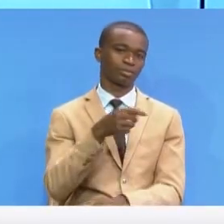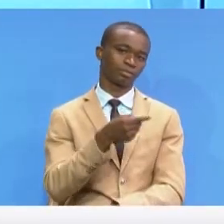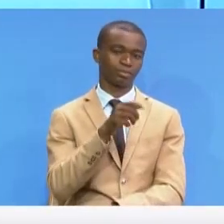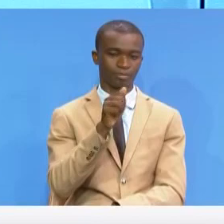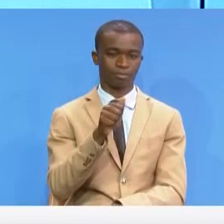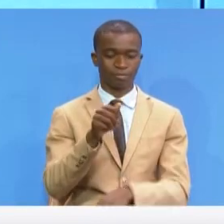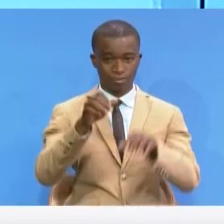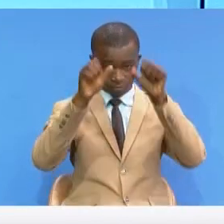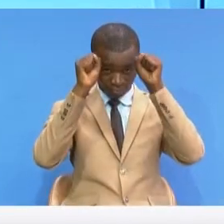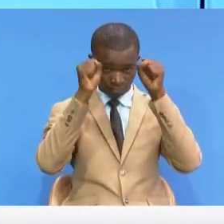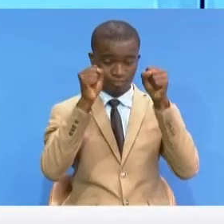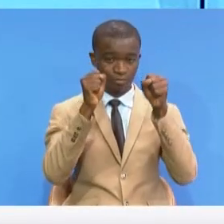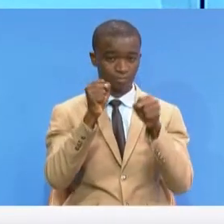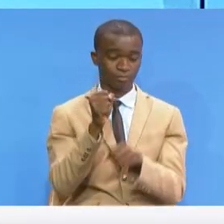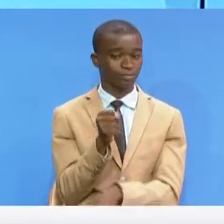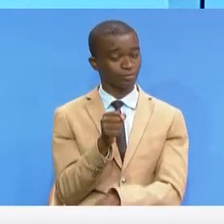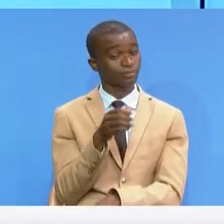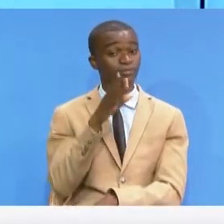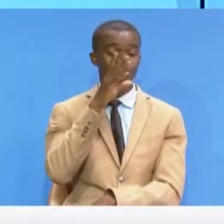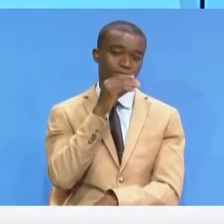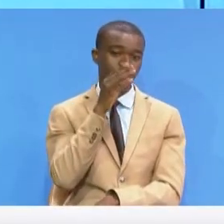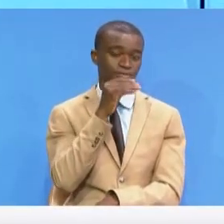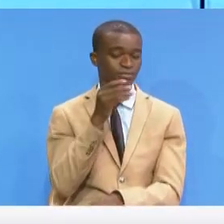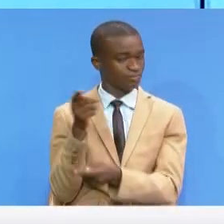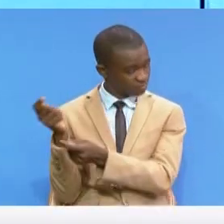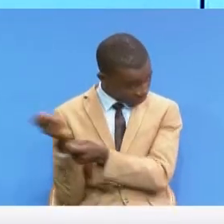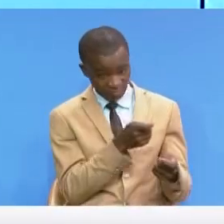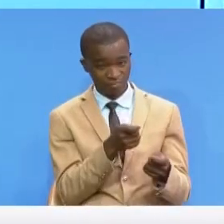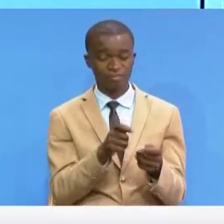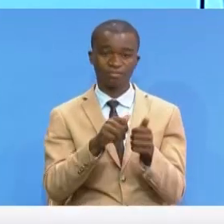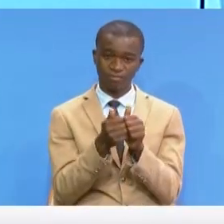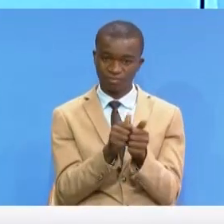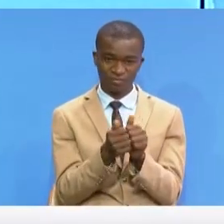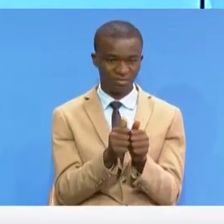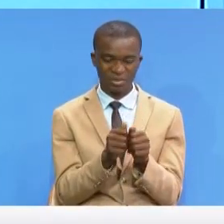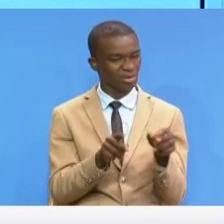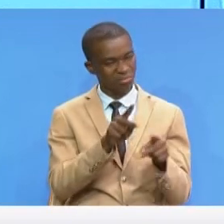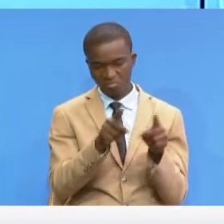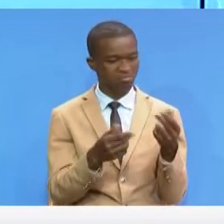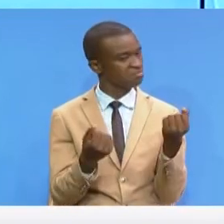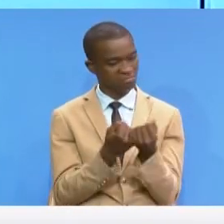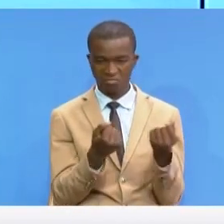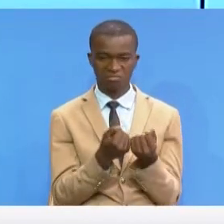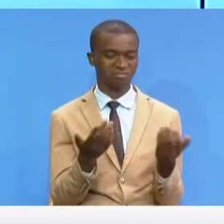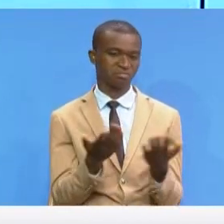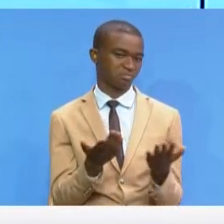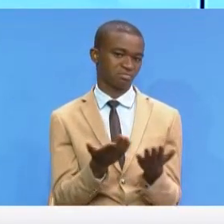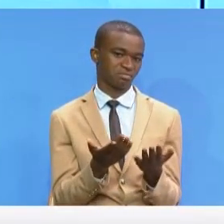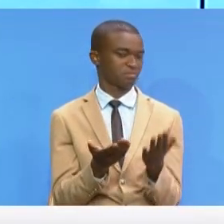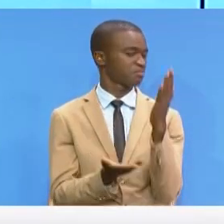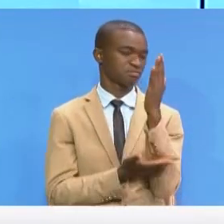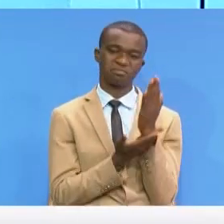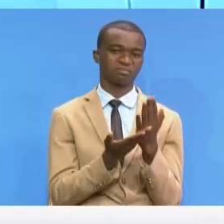Yusuf Jassat has stated that golf has been an underrated sport and the narrative